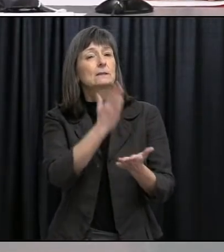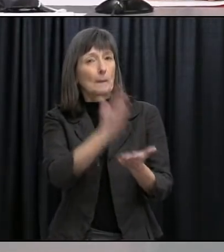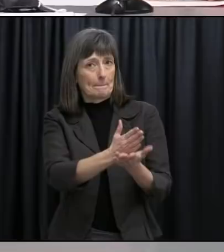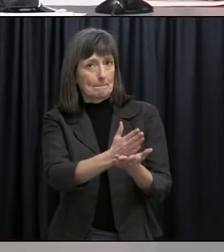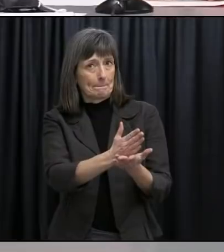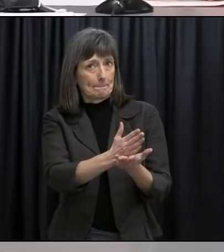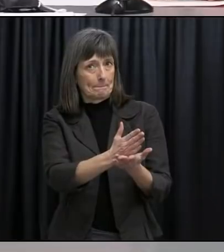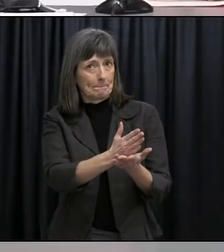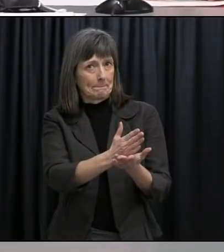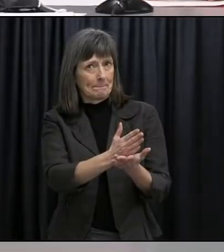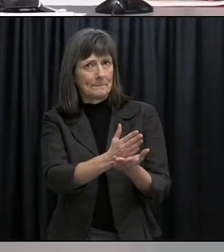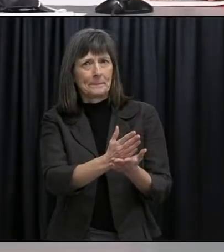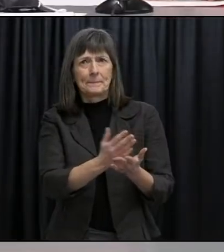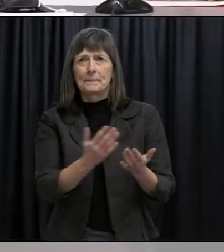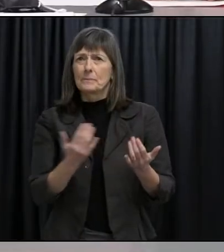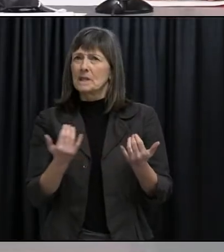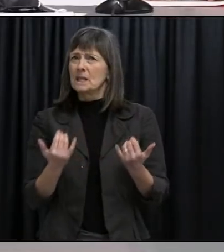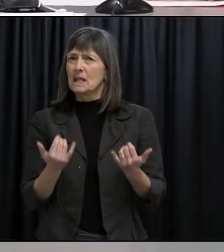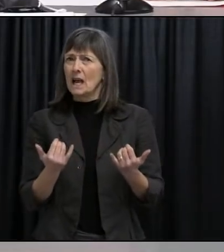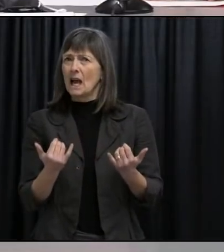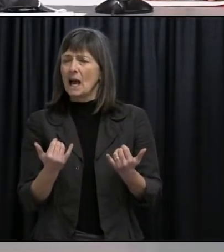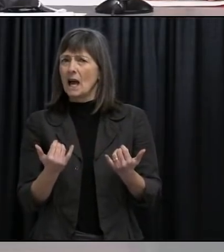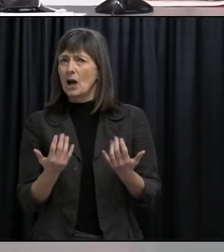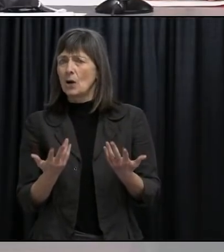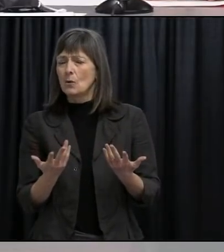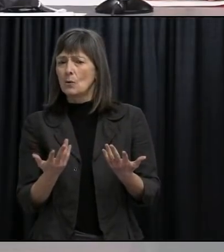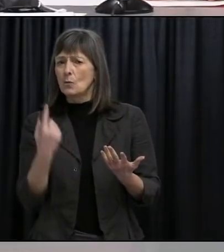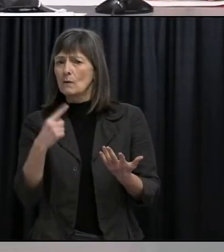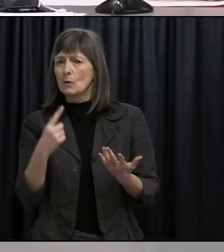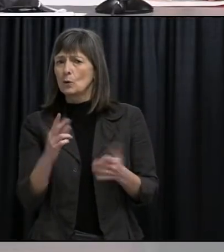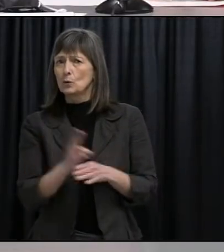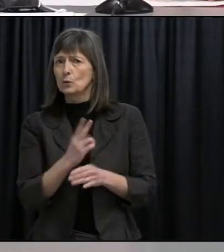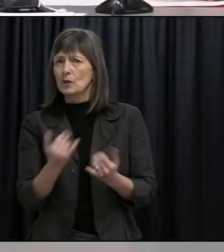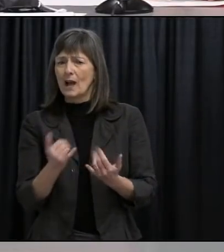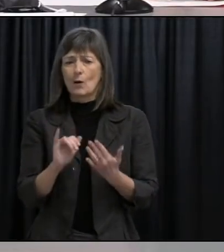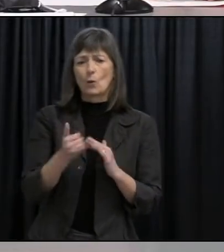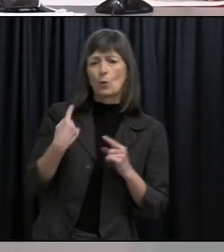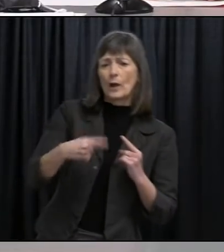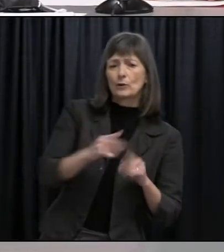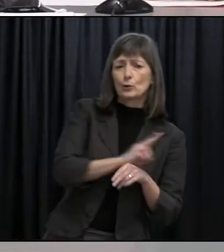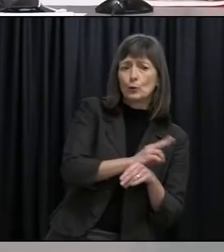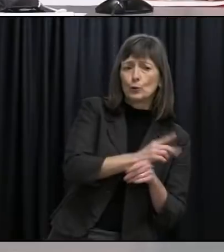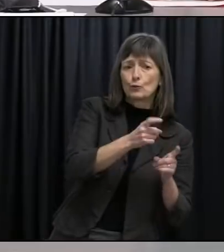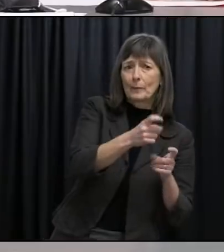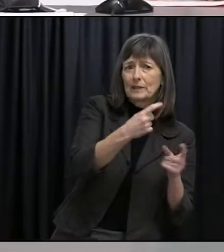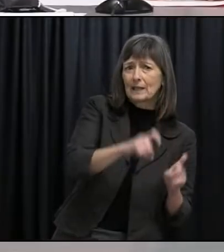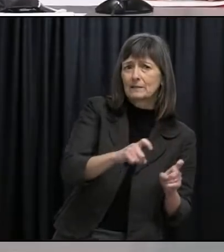Can you explain how and why these tests are being used? Like, what are the rationale for using